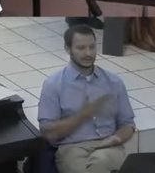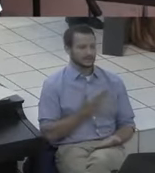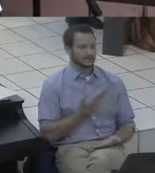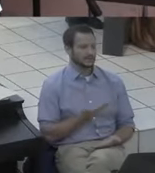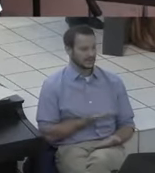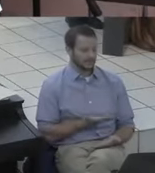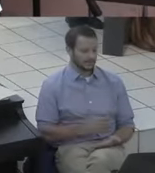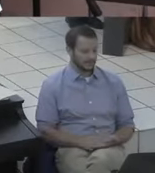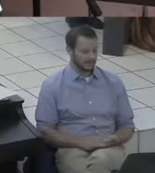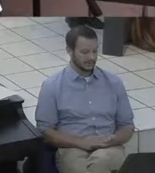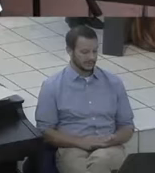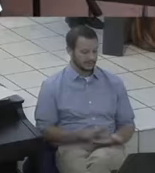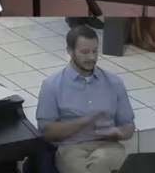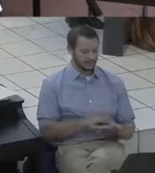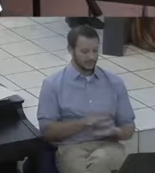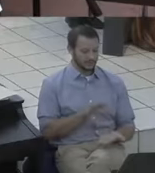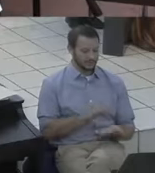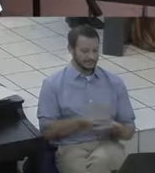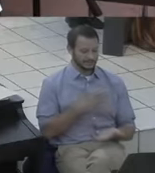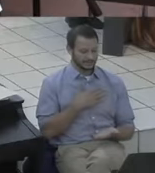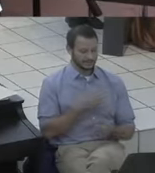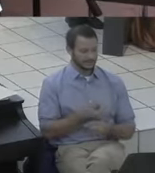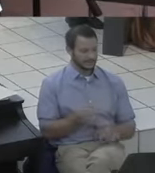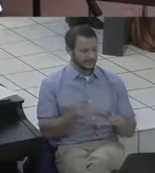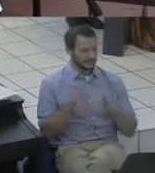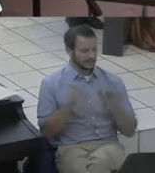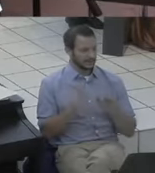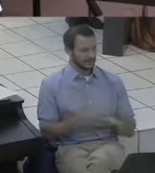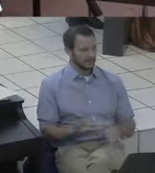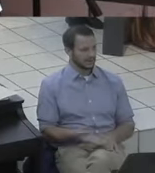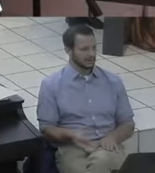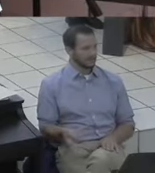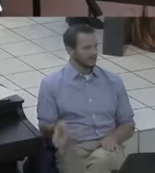my song, praising my